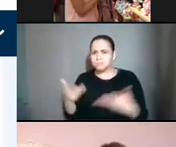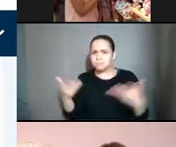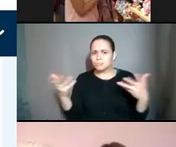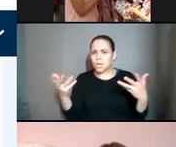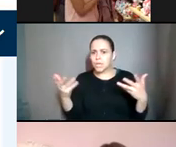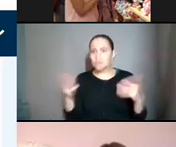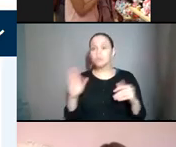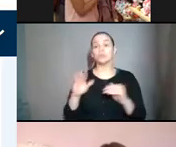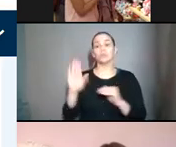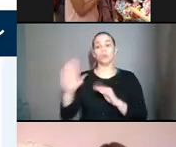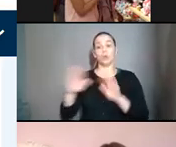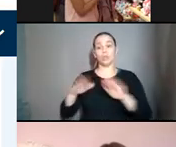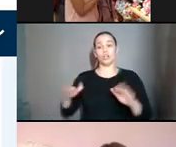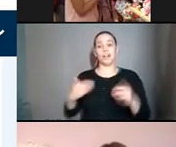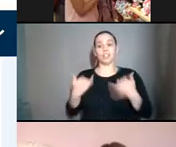level.